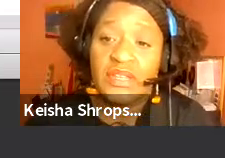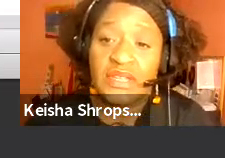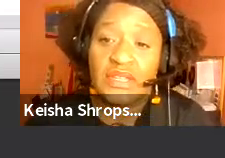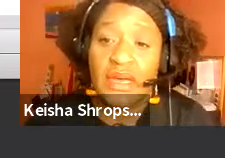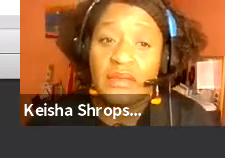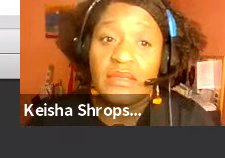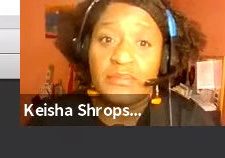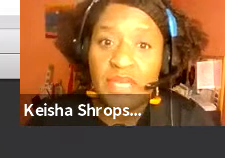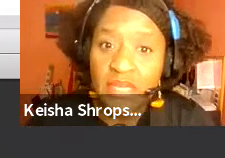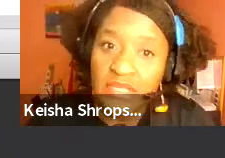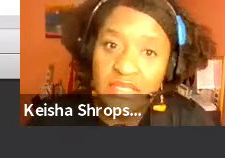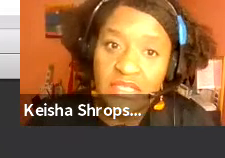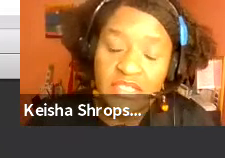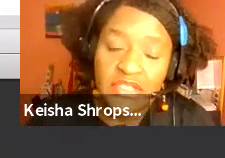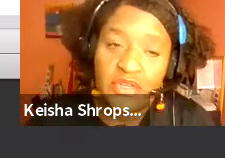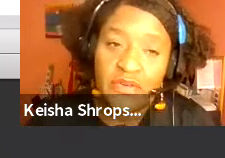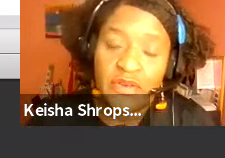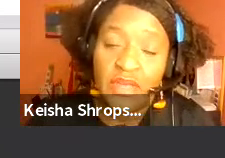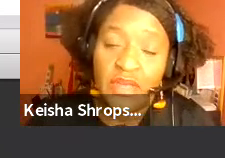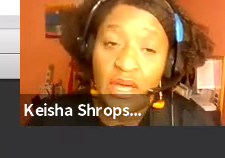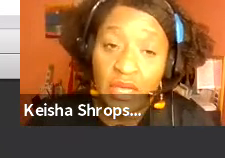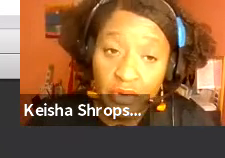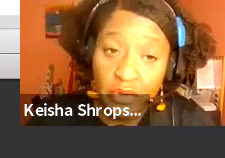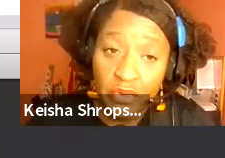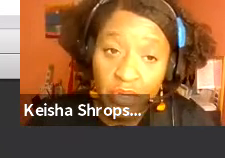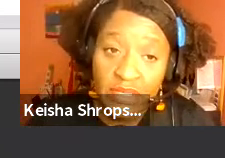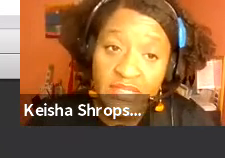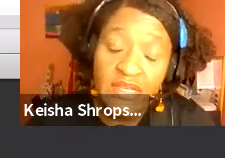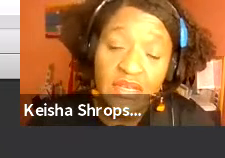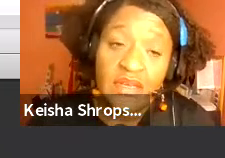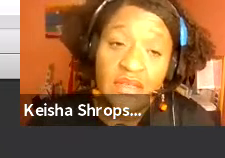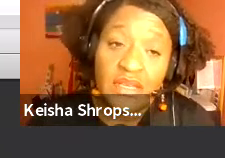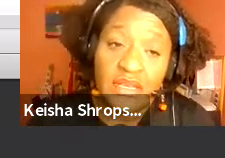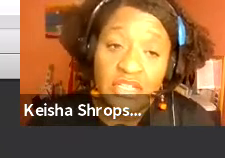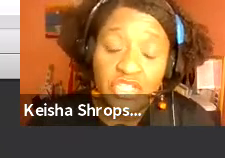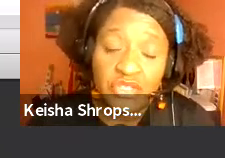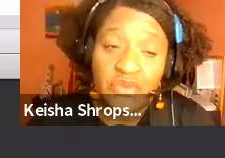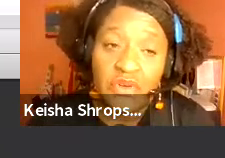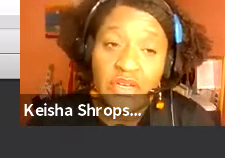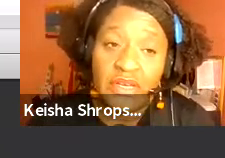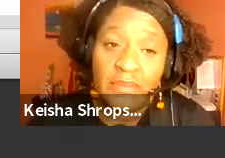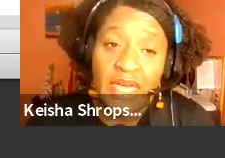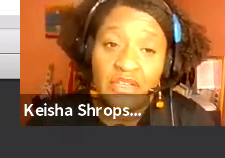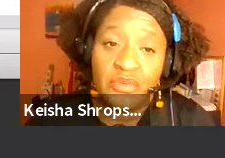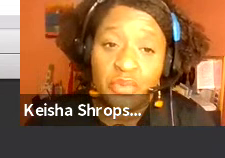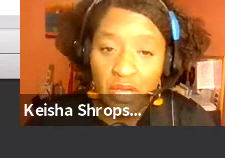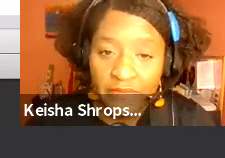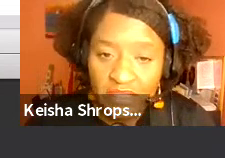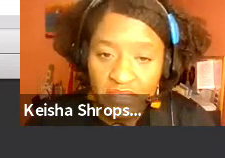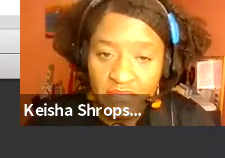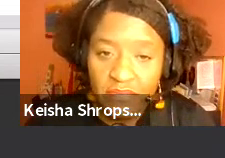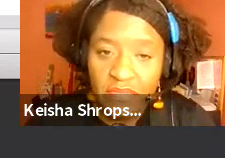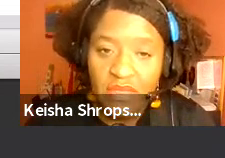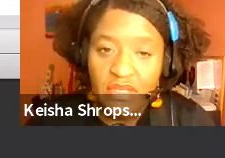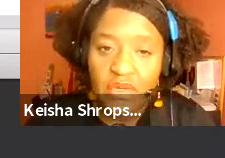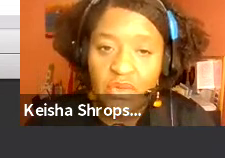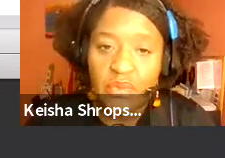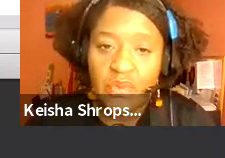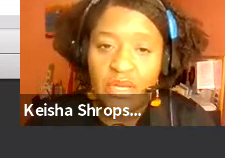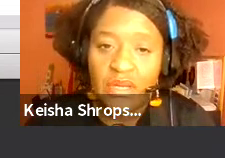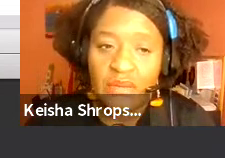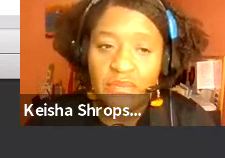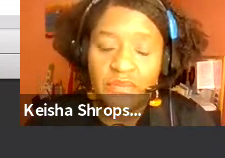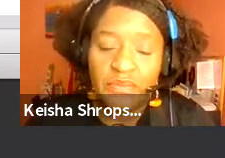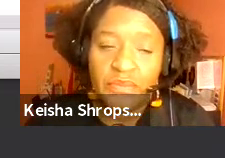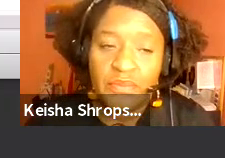windows there. I think that the biggest concern that I heard was the issue or impact on privacy, you